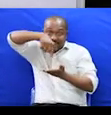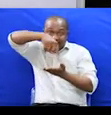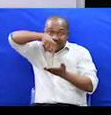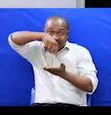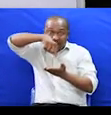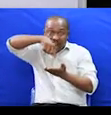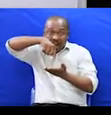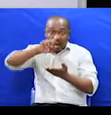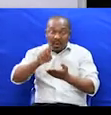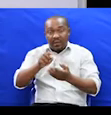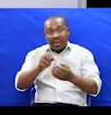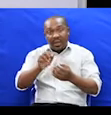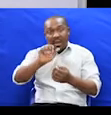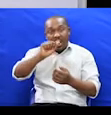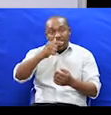a